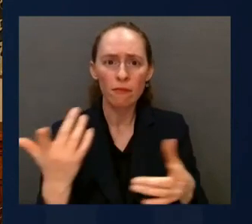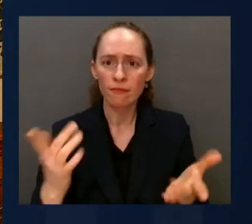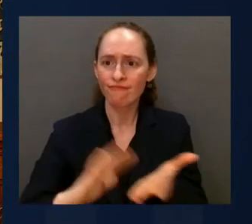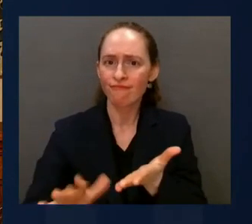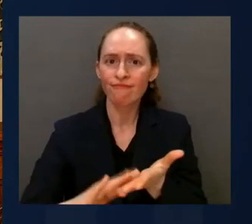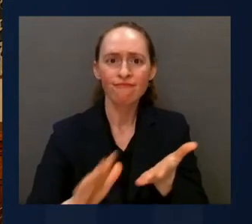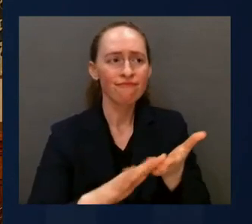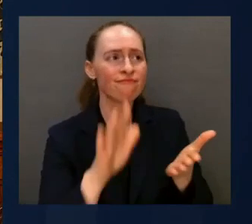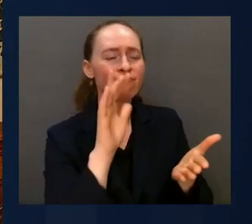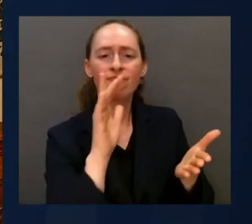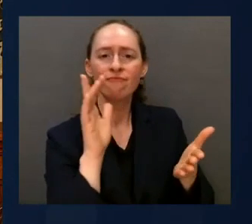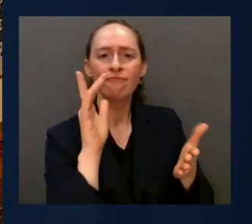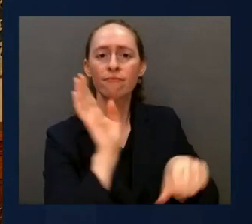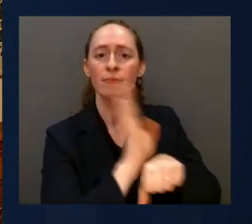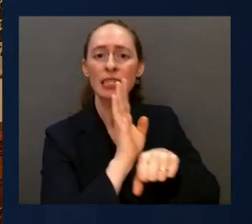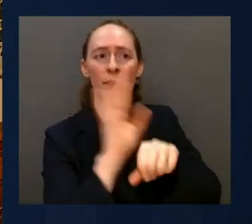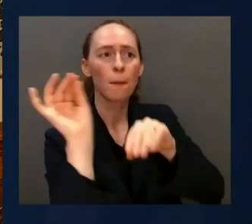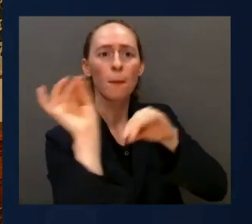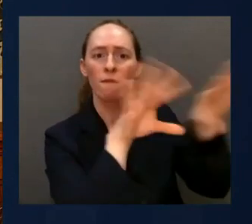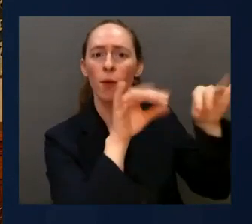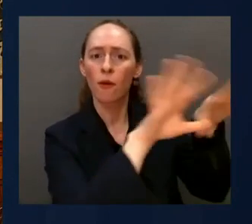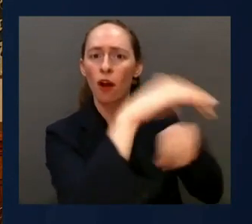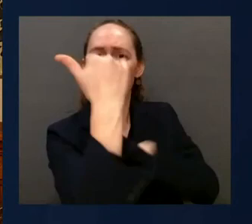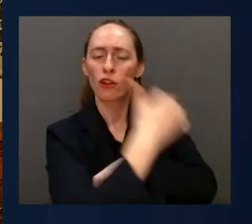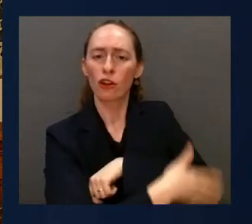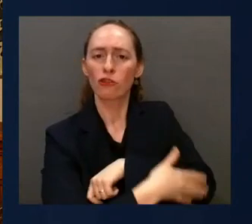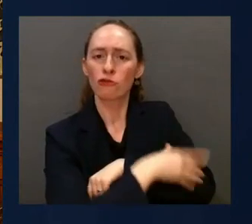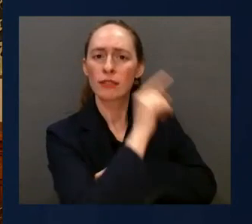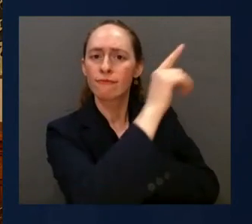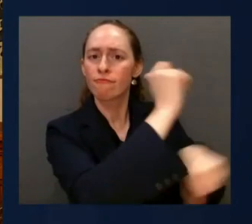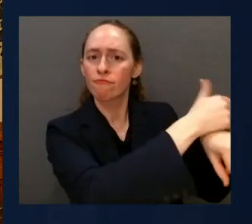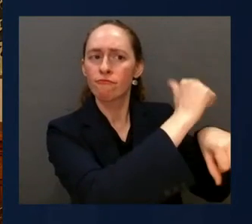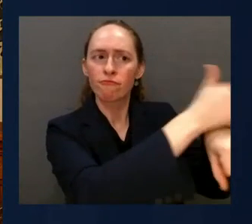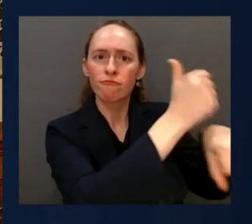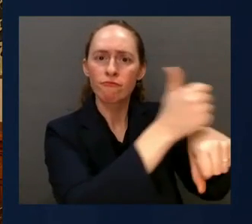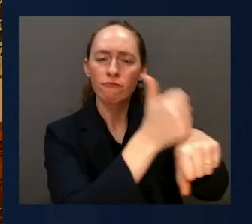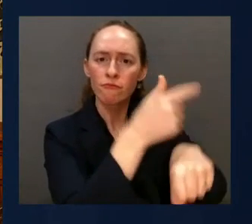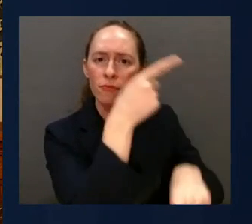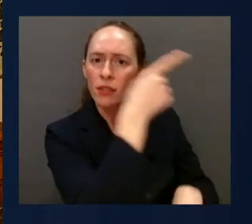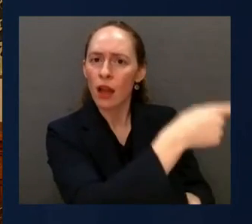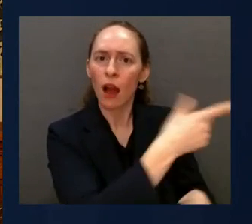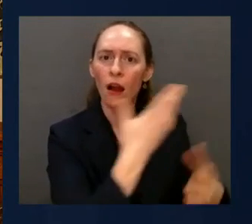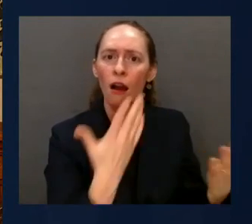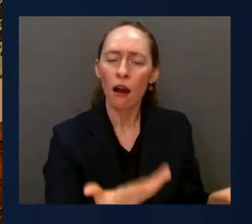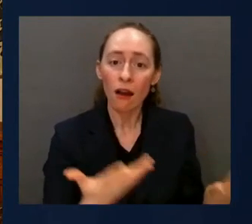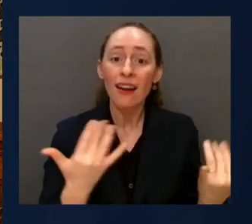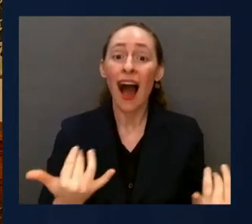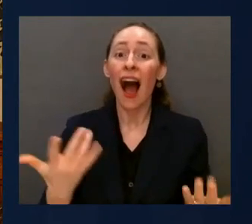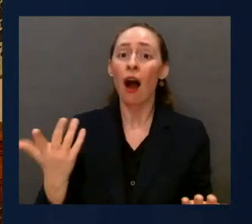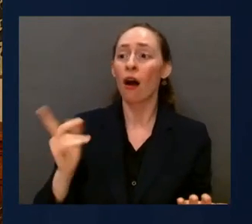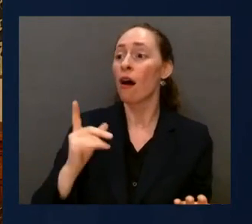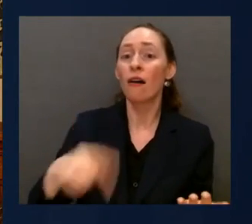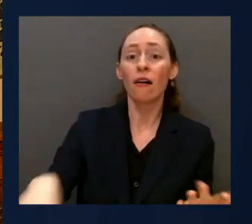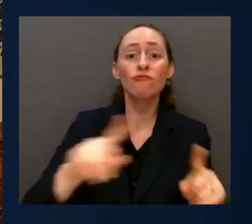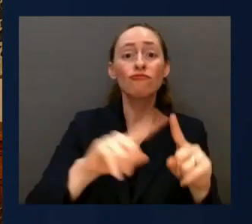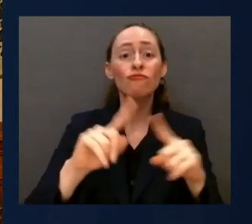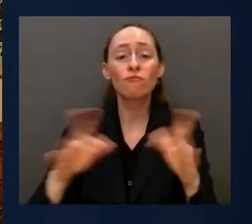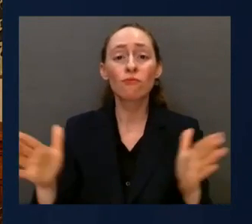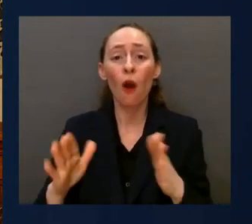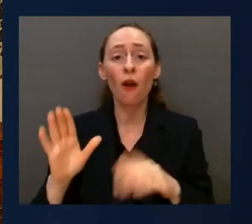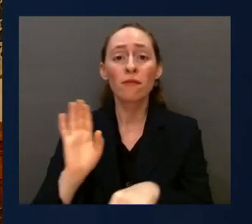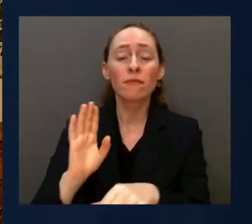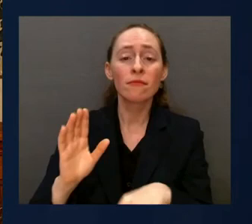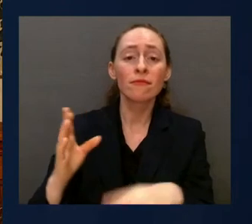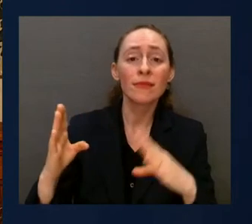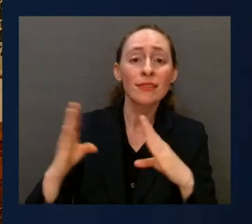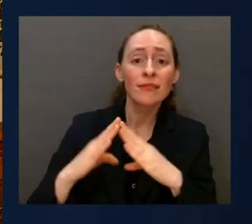cities and towns that many of you represent became shadows of what they used to be. Along the way, something else we lost —